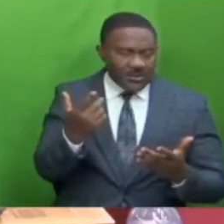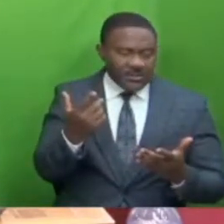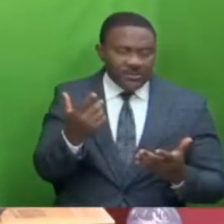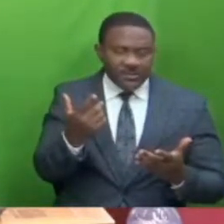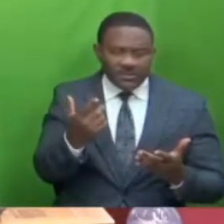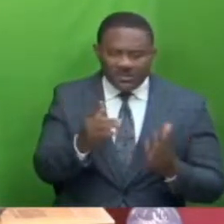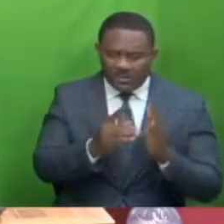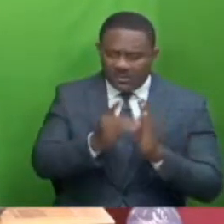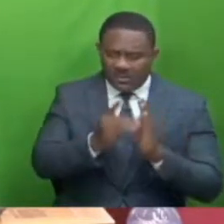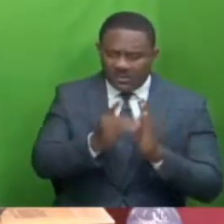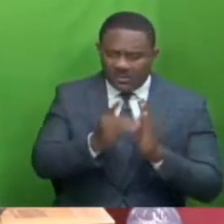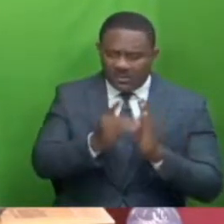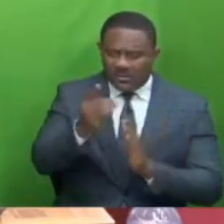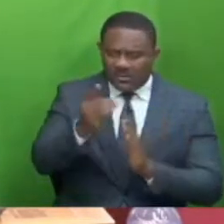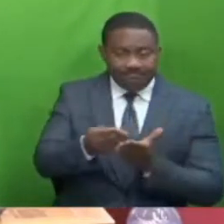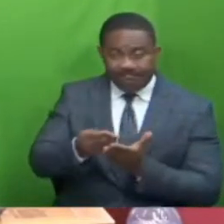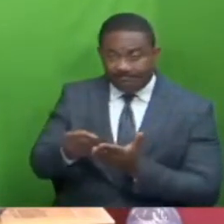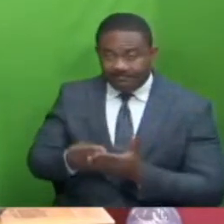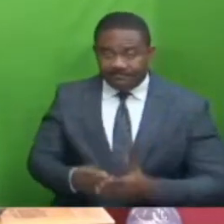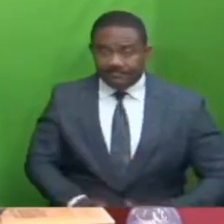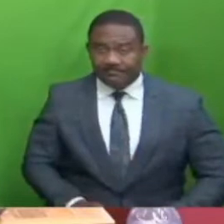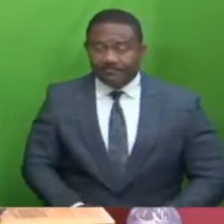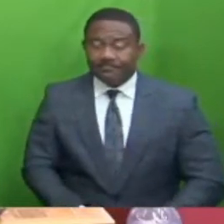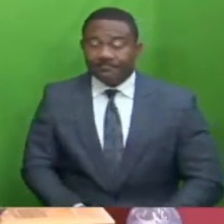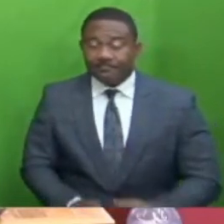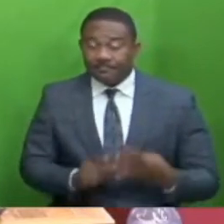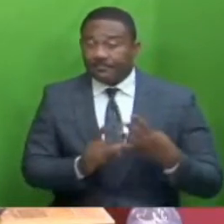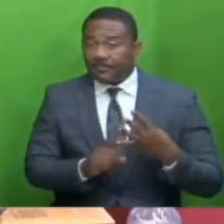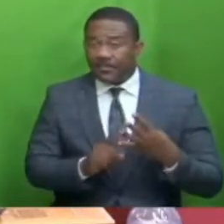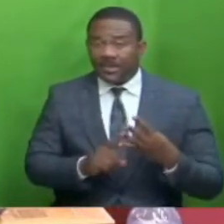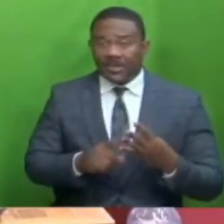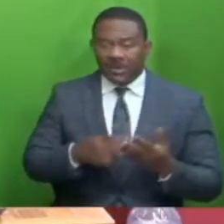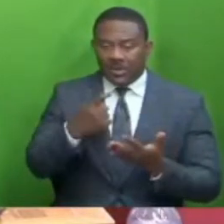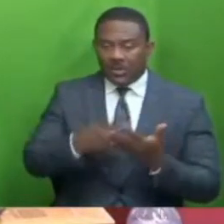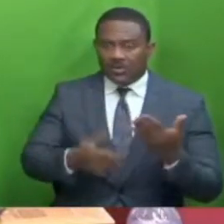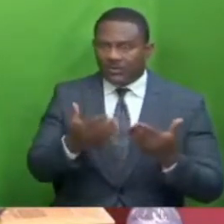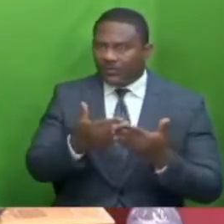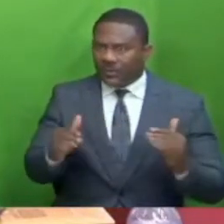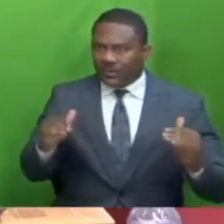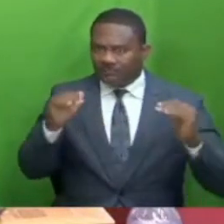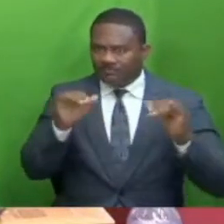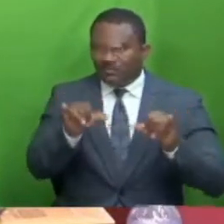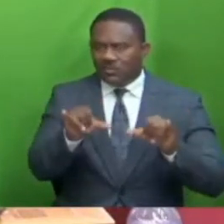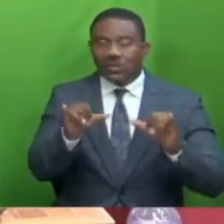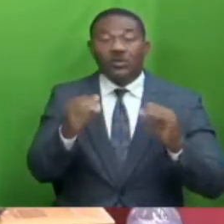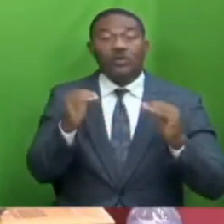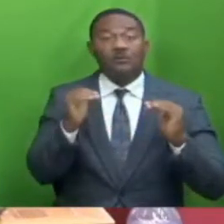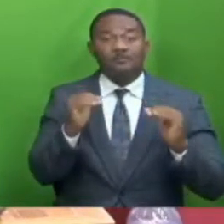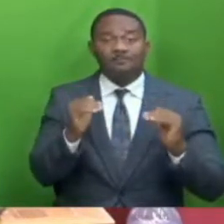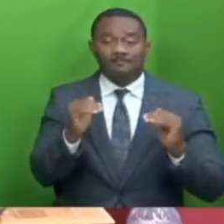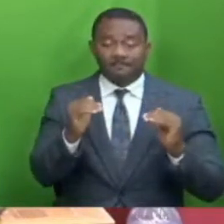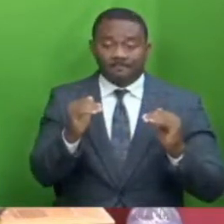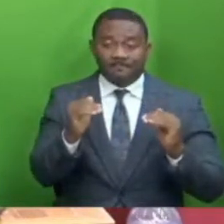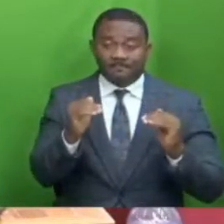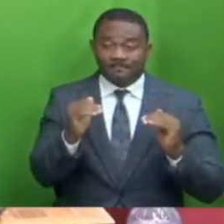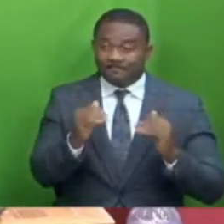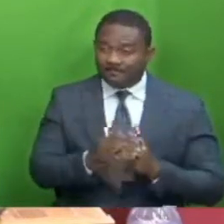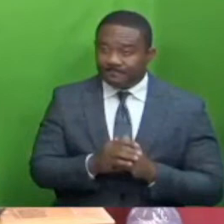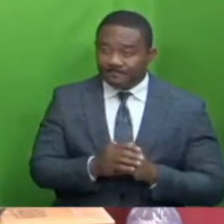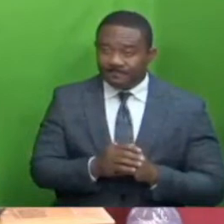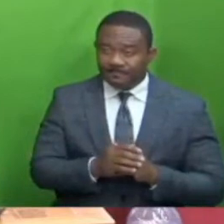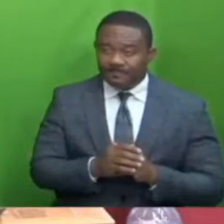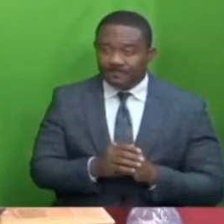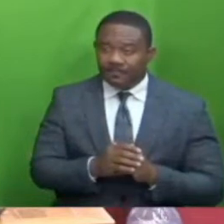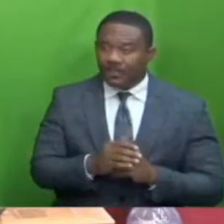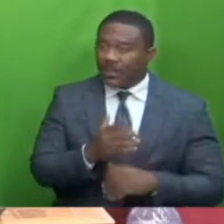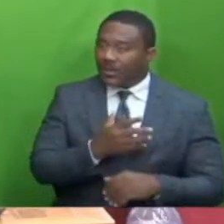spending. 4, to bring inflation under control through prudent monetary policy, including appropriate monetary policy